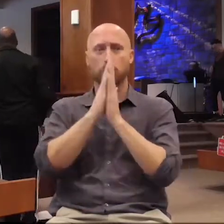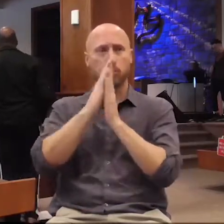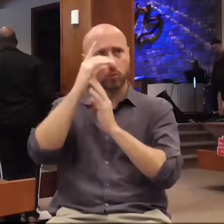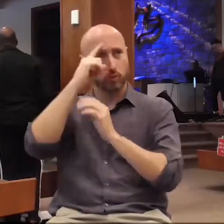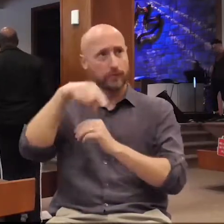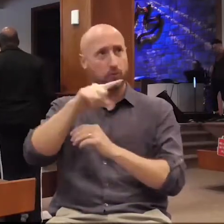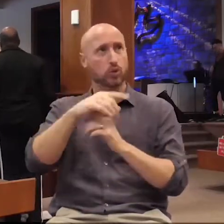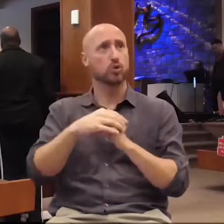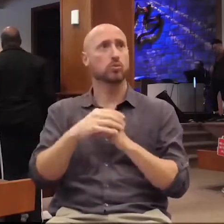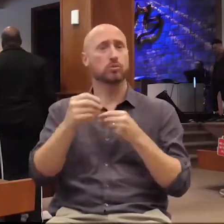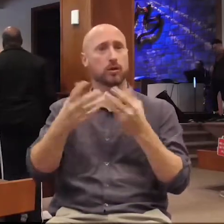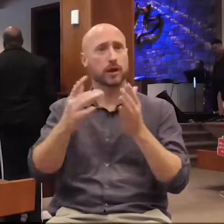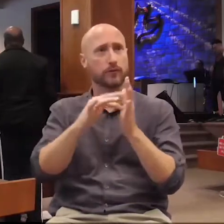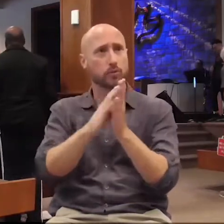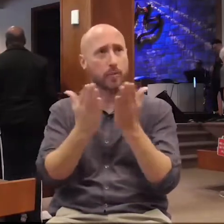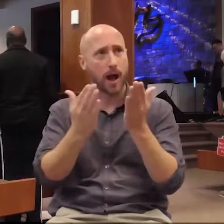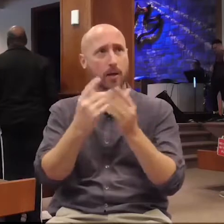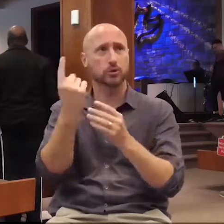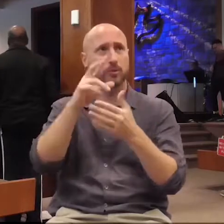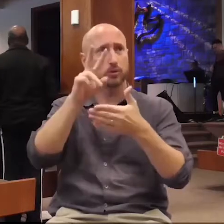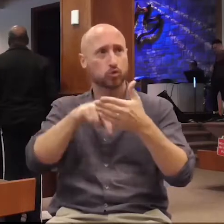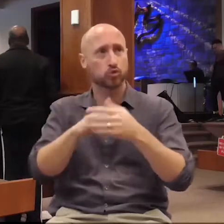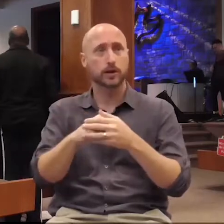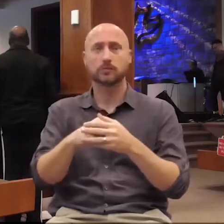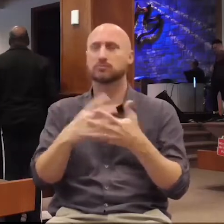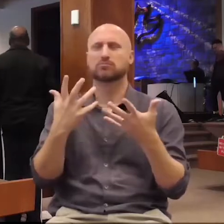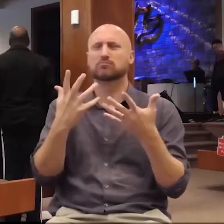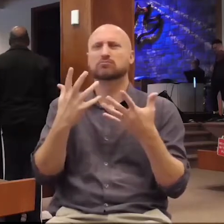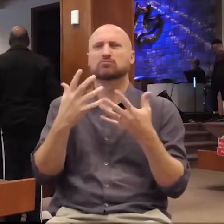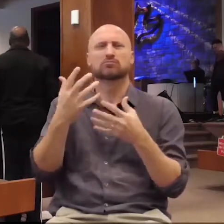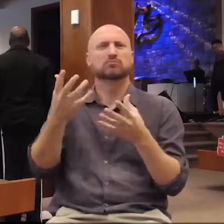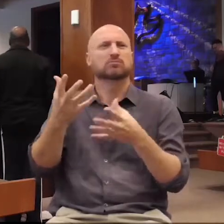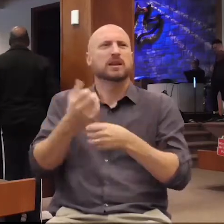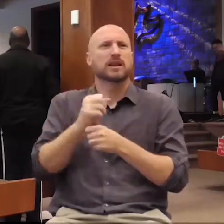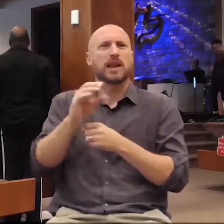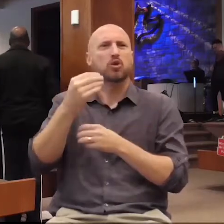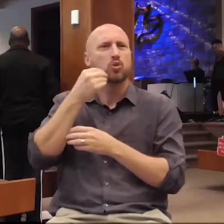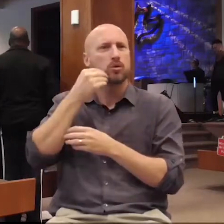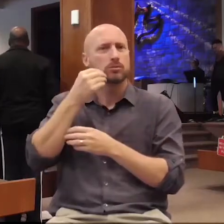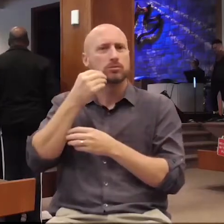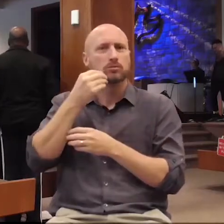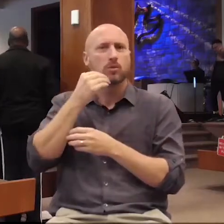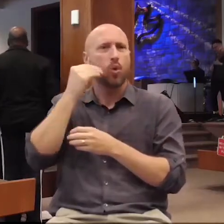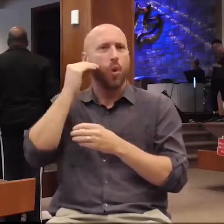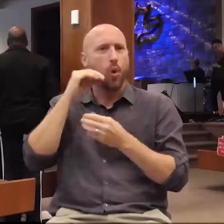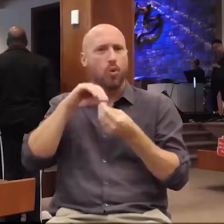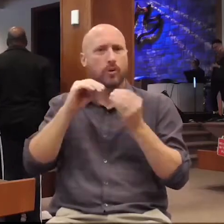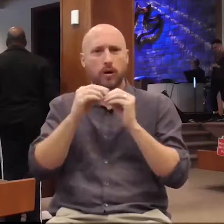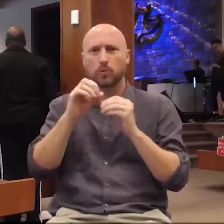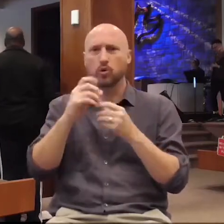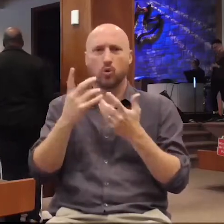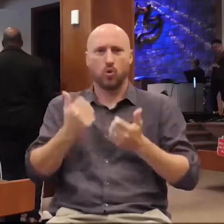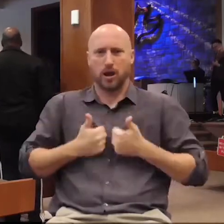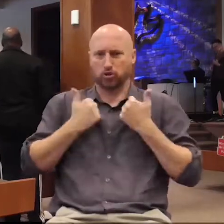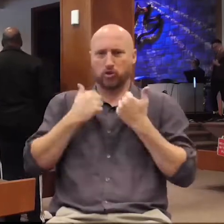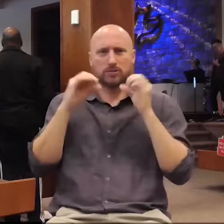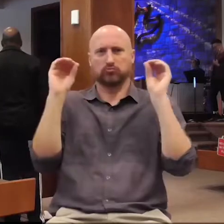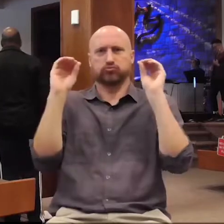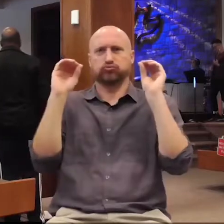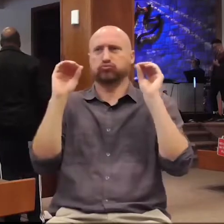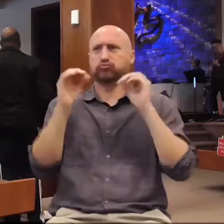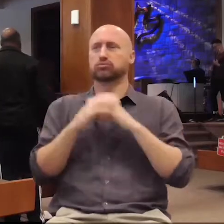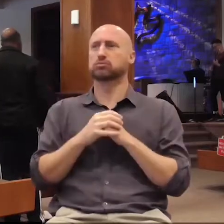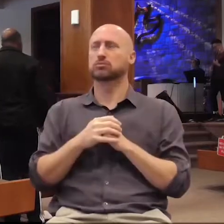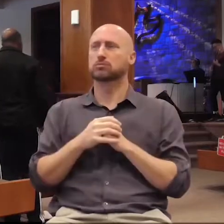literature. We're not going to take your email or your phone number or your home address or anything. We don't want anything from you. We want everything for you. So if you never made